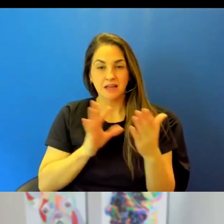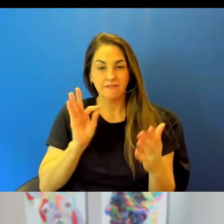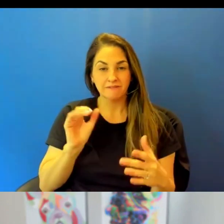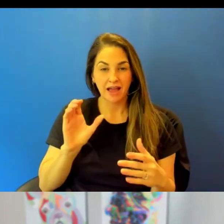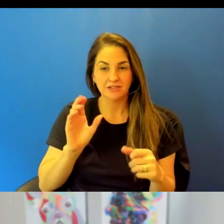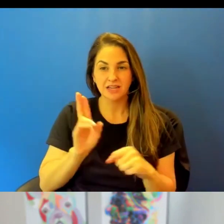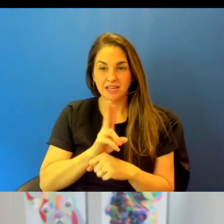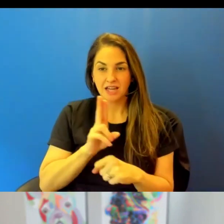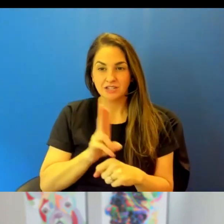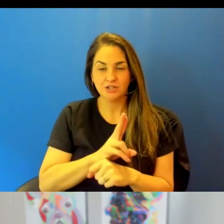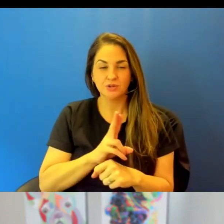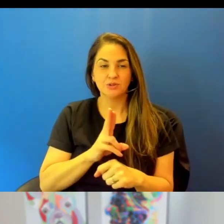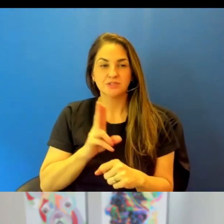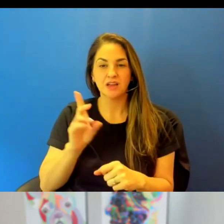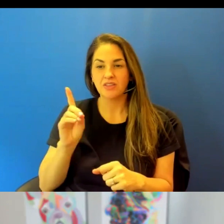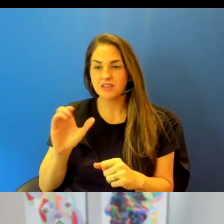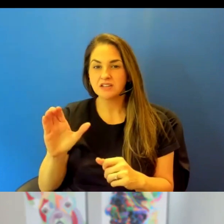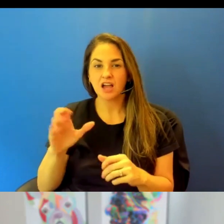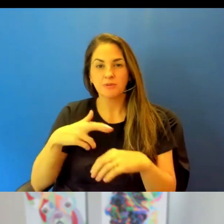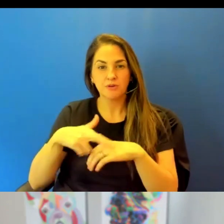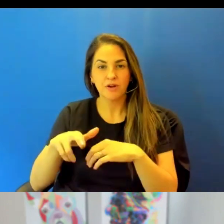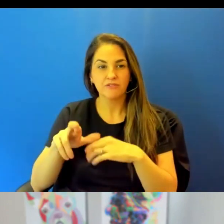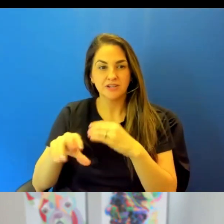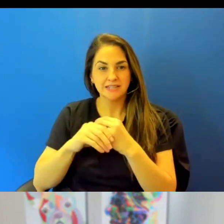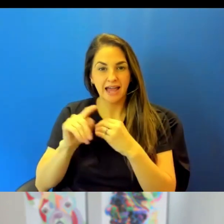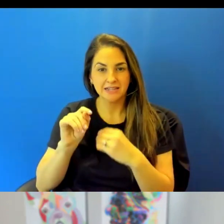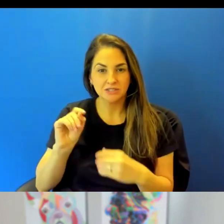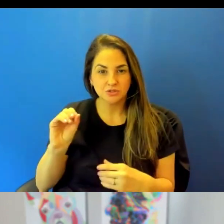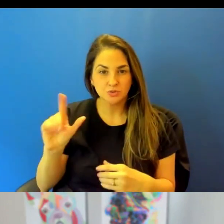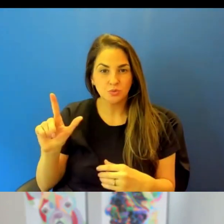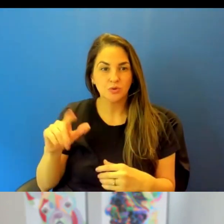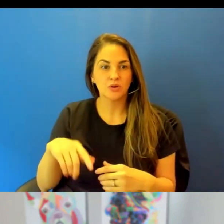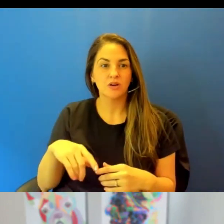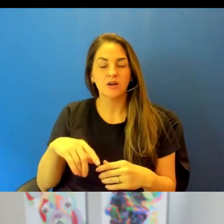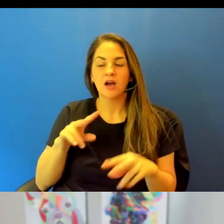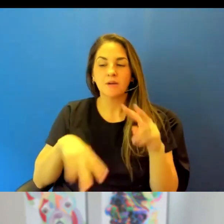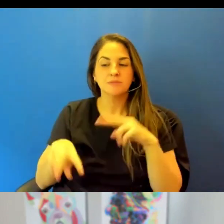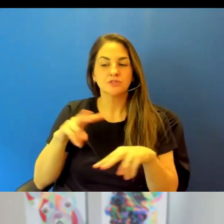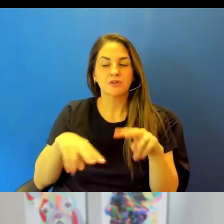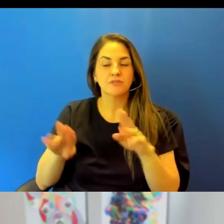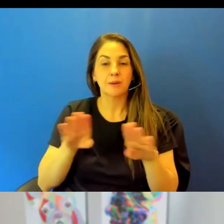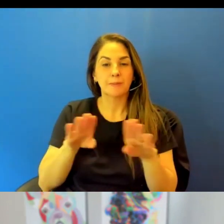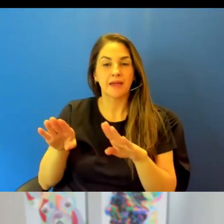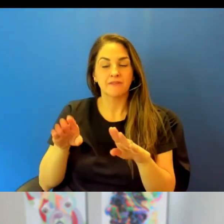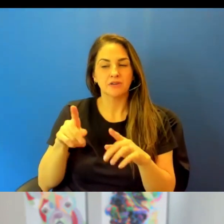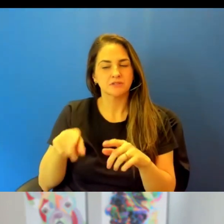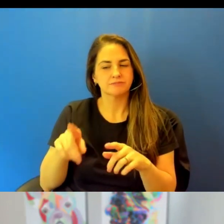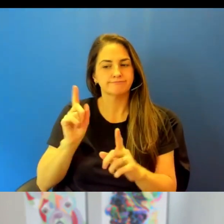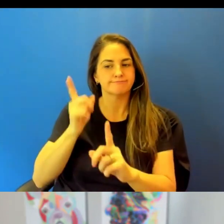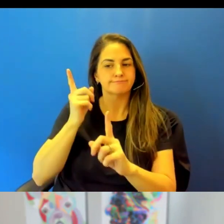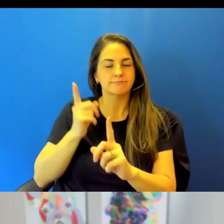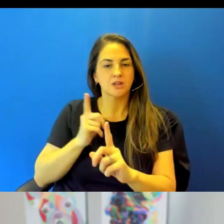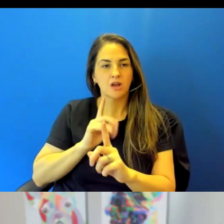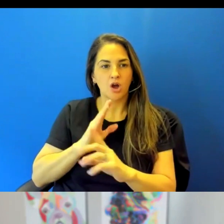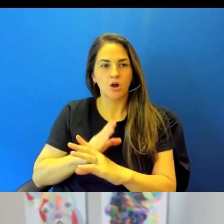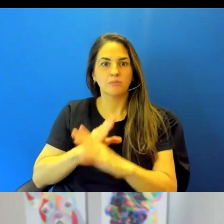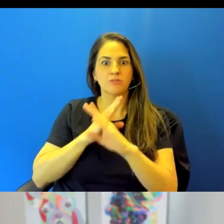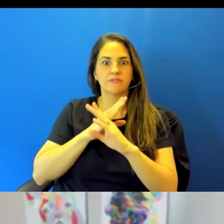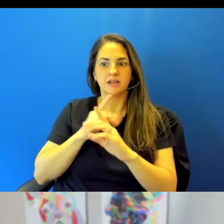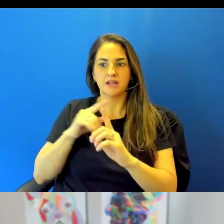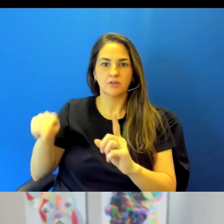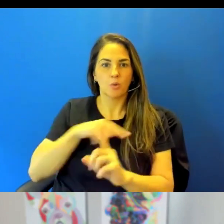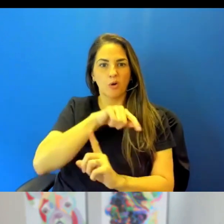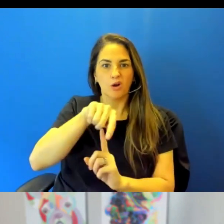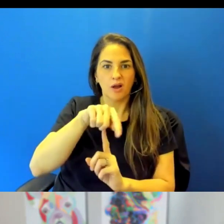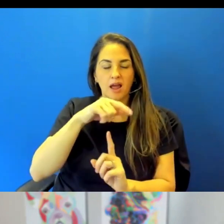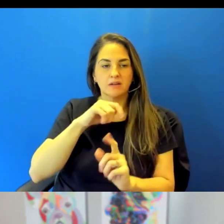the document reference added tool, and observing those behaviors or preventing those workarounds. I